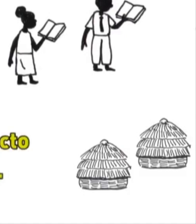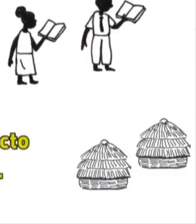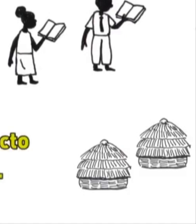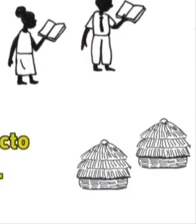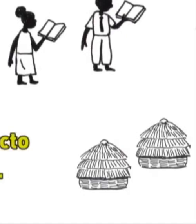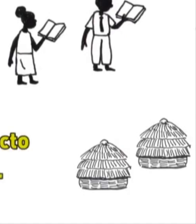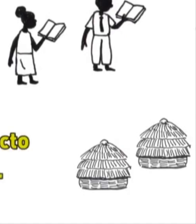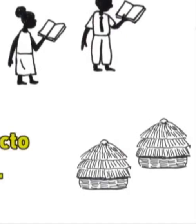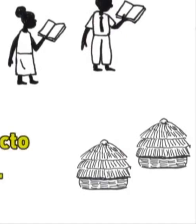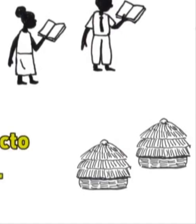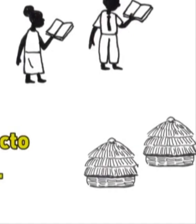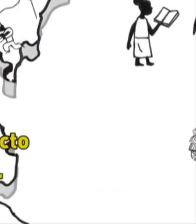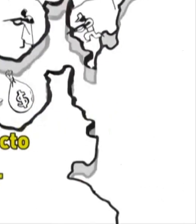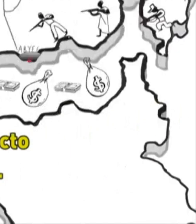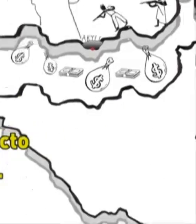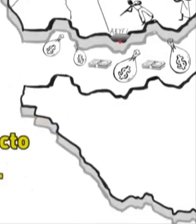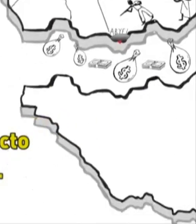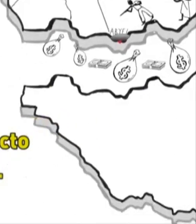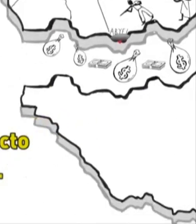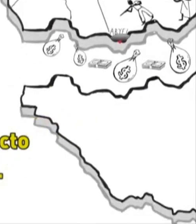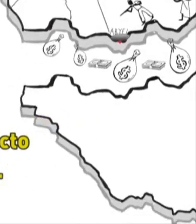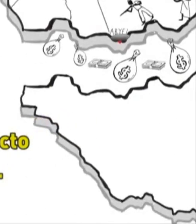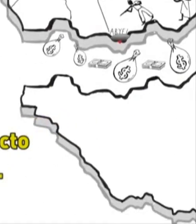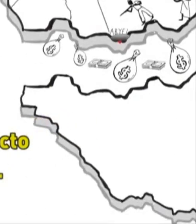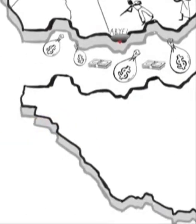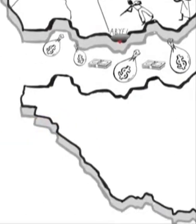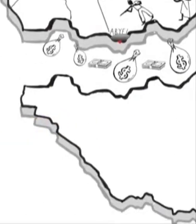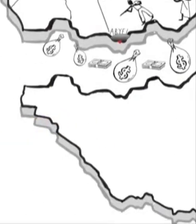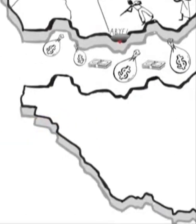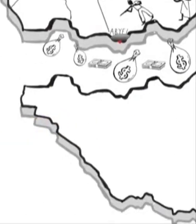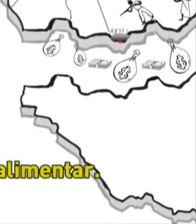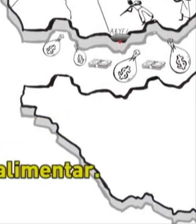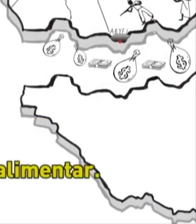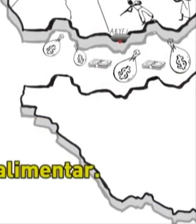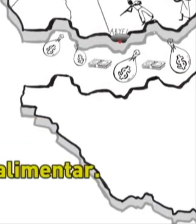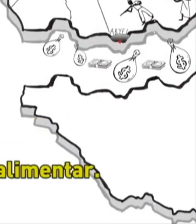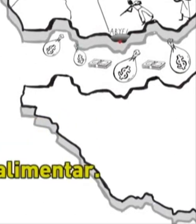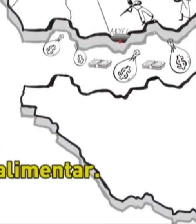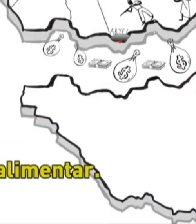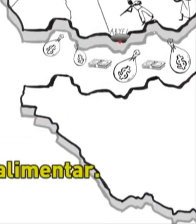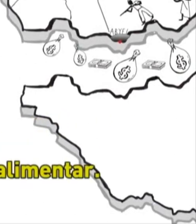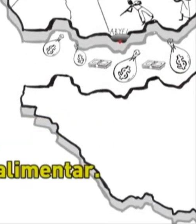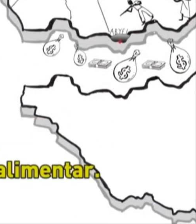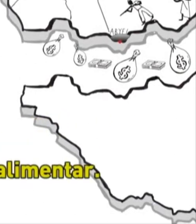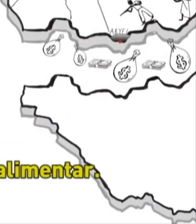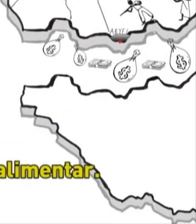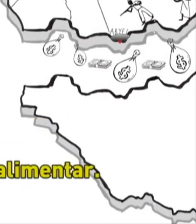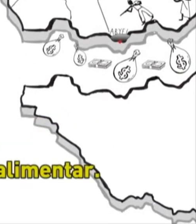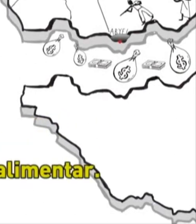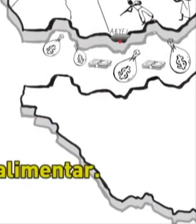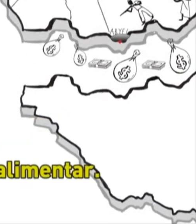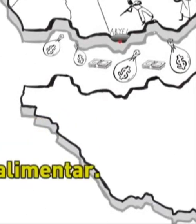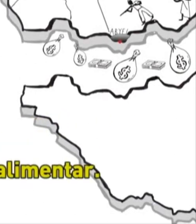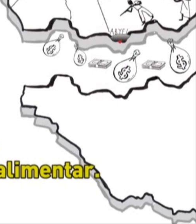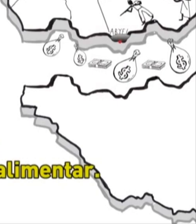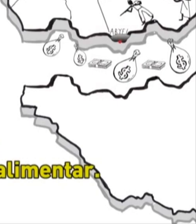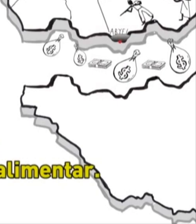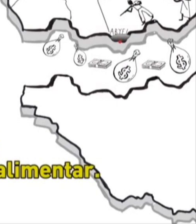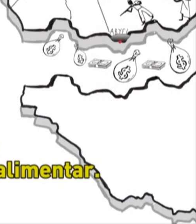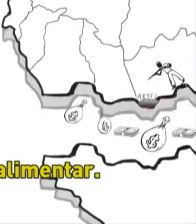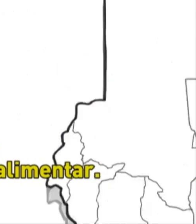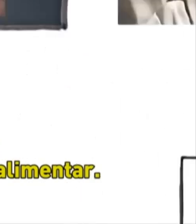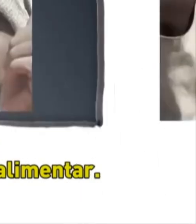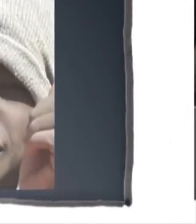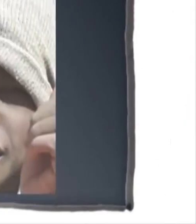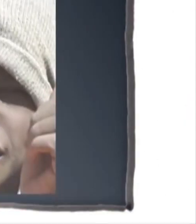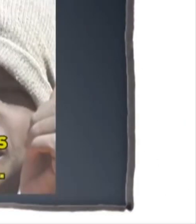These changes are having a devastating impact on the lives of Sudanese people. With the food prices rising, families across the country are struggling